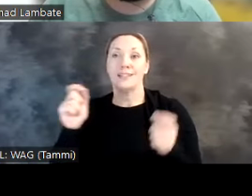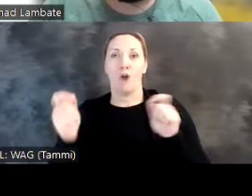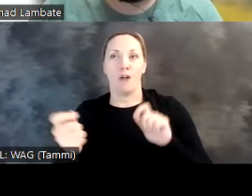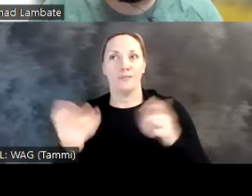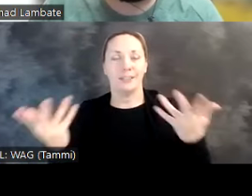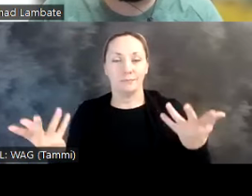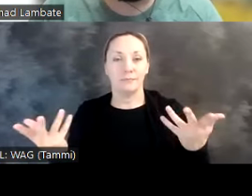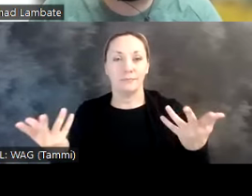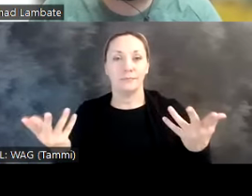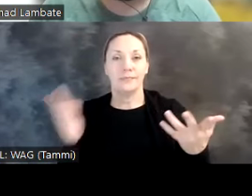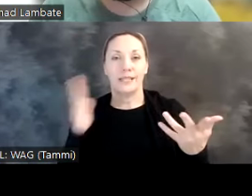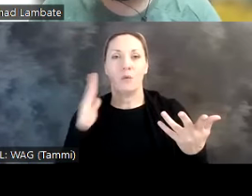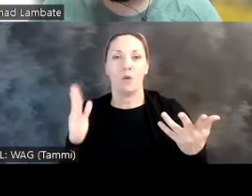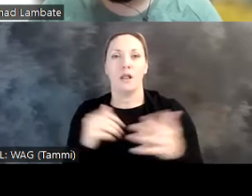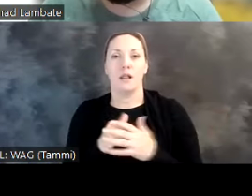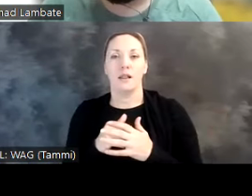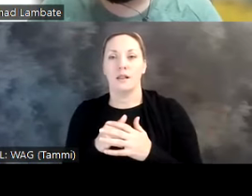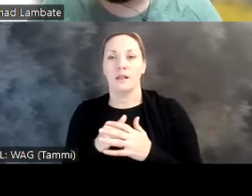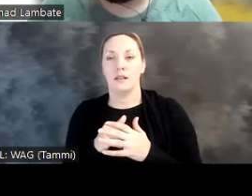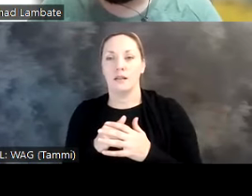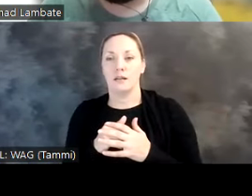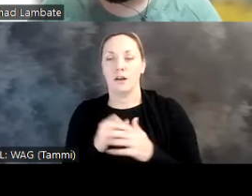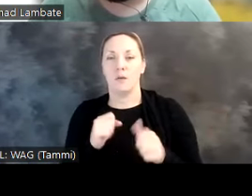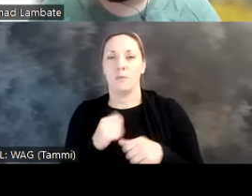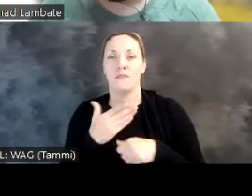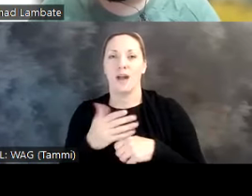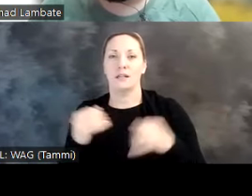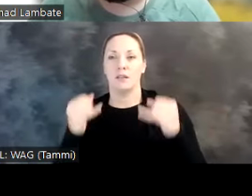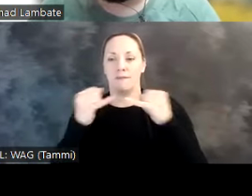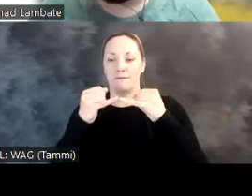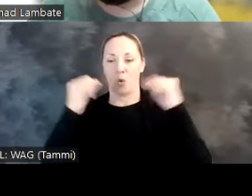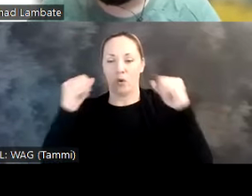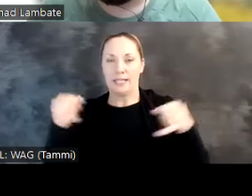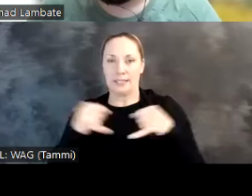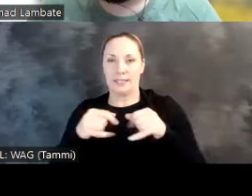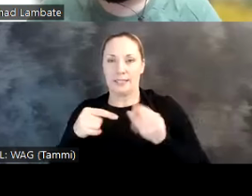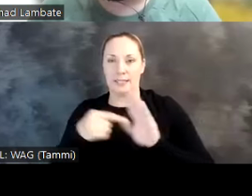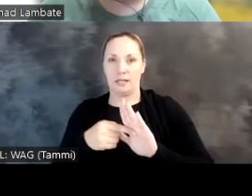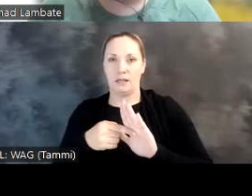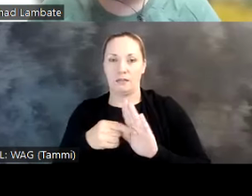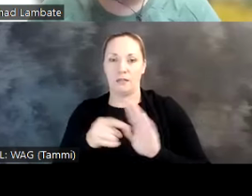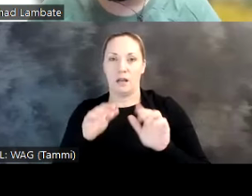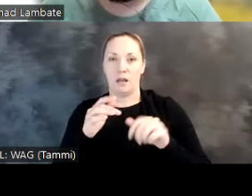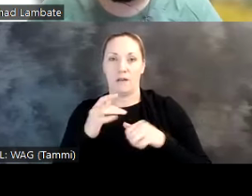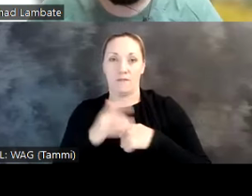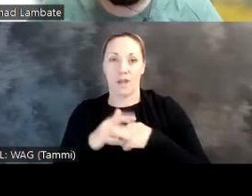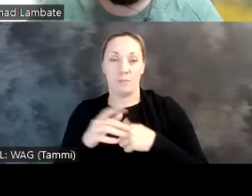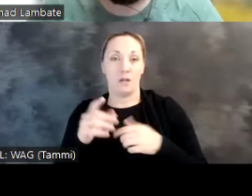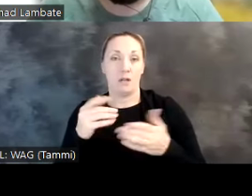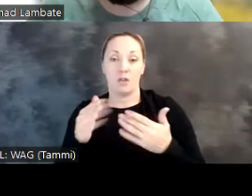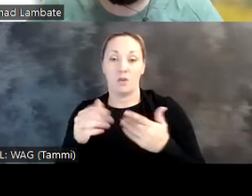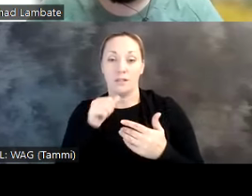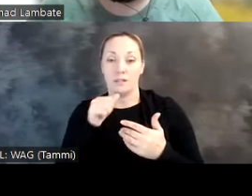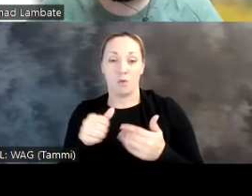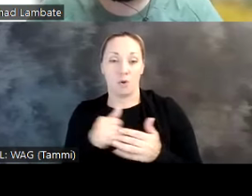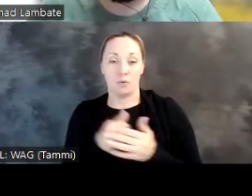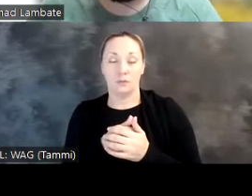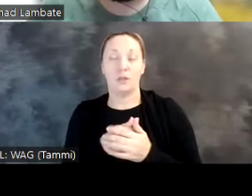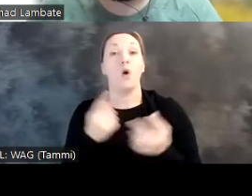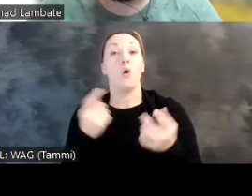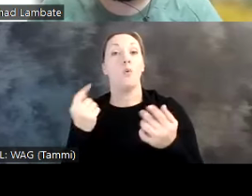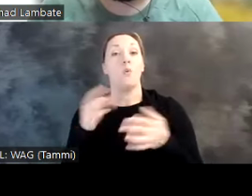then it basically provides a default focus indicator if it's available. Otherwise, it won't. When it comes